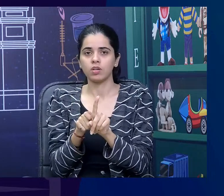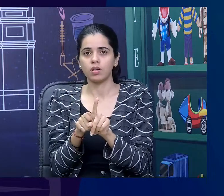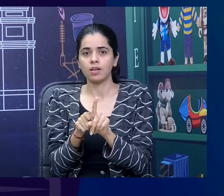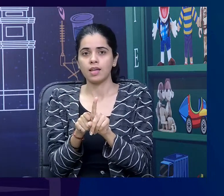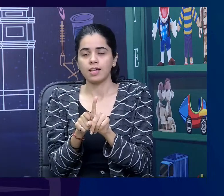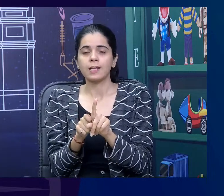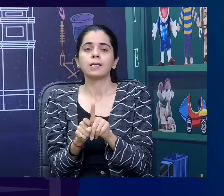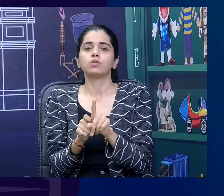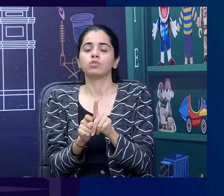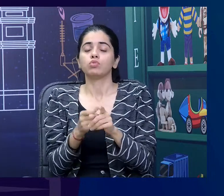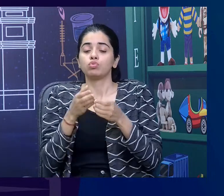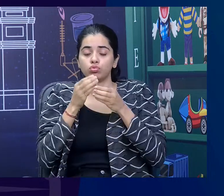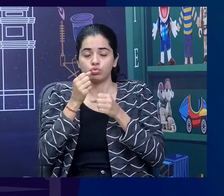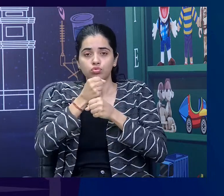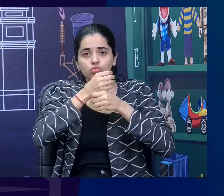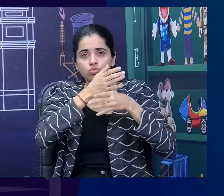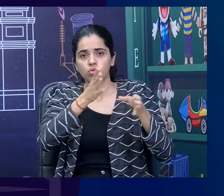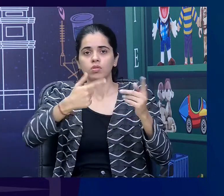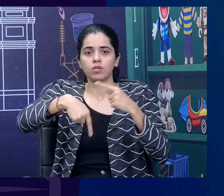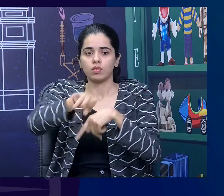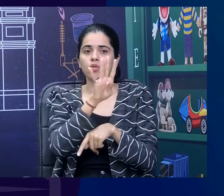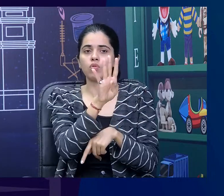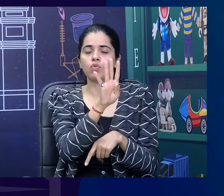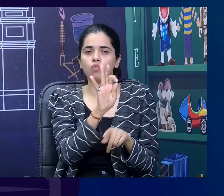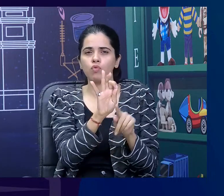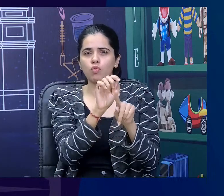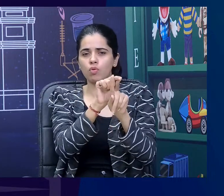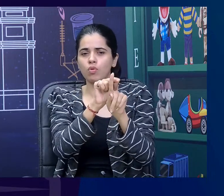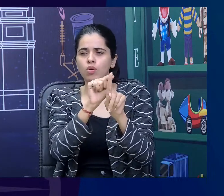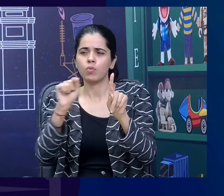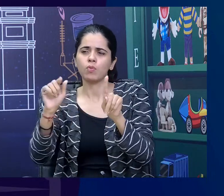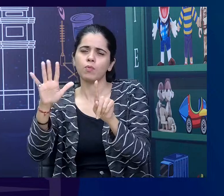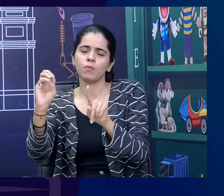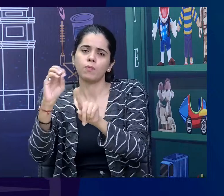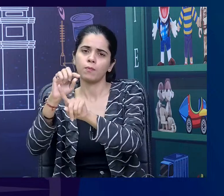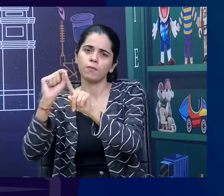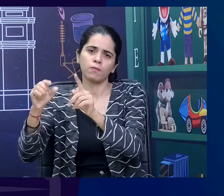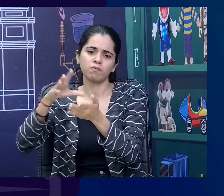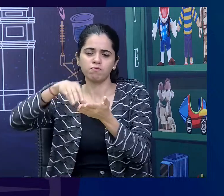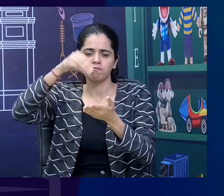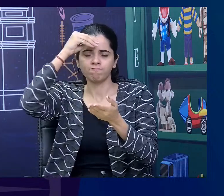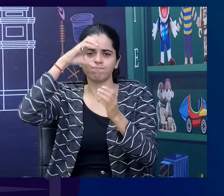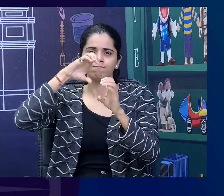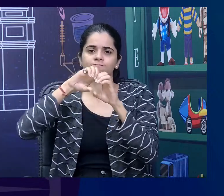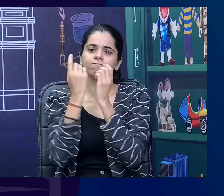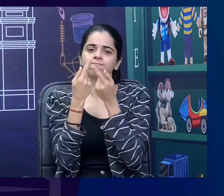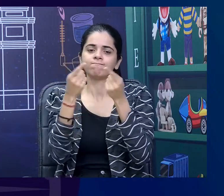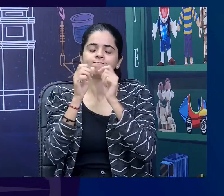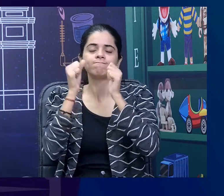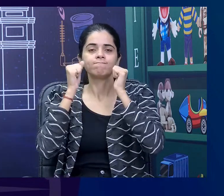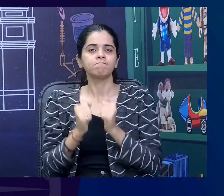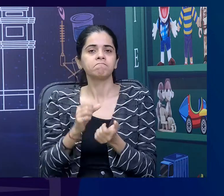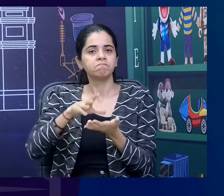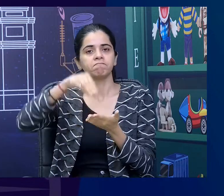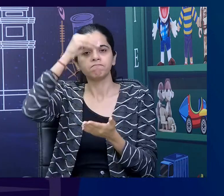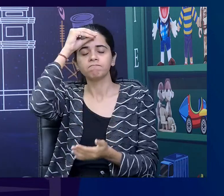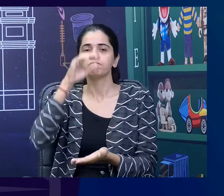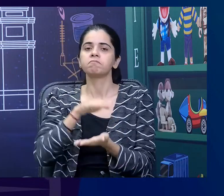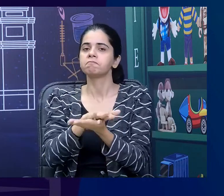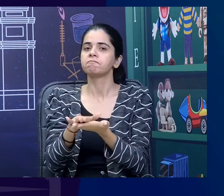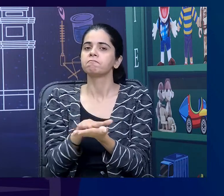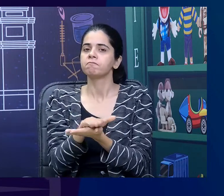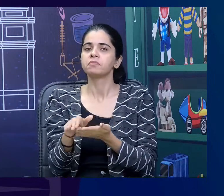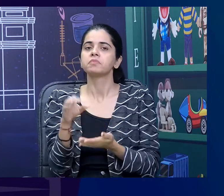of the classroom. So almost 40 to 50% of the students don't learn in the classroom. And I think we really